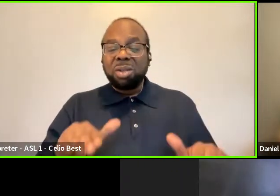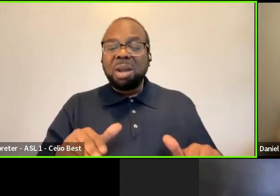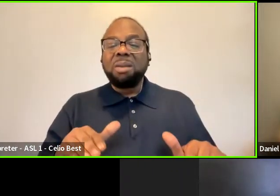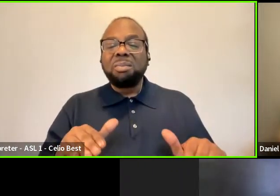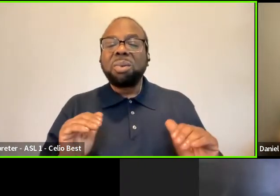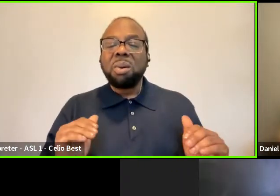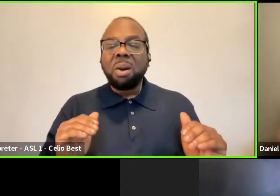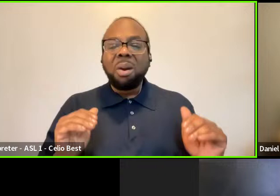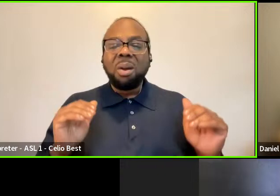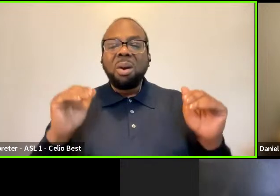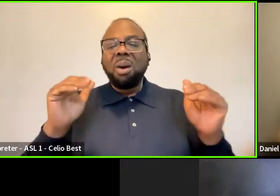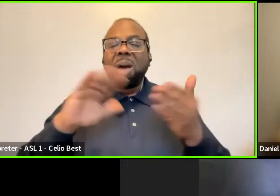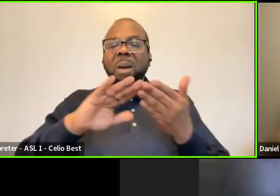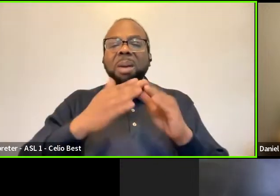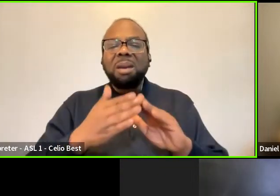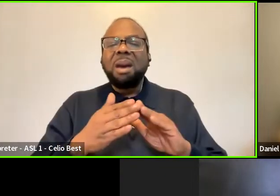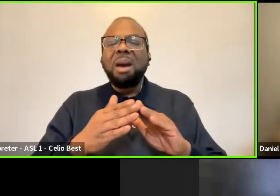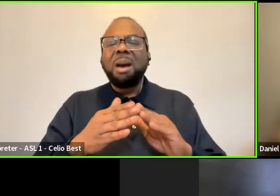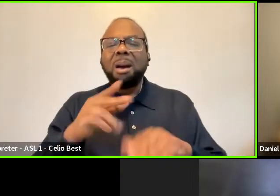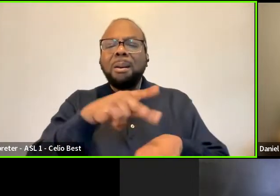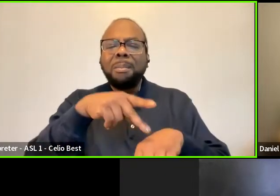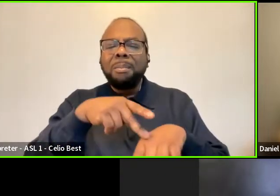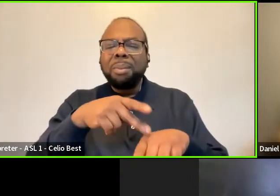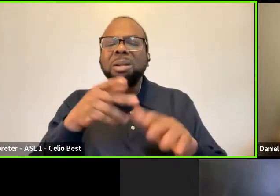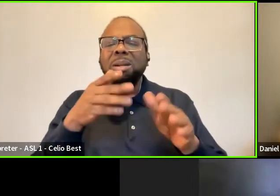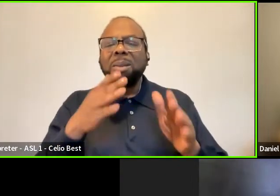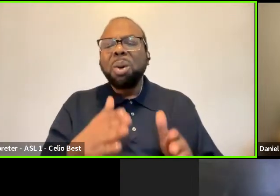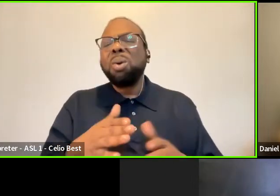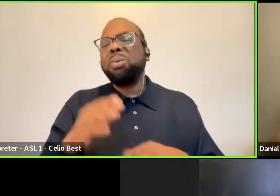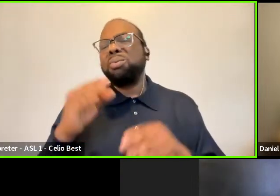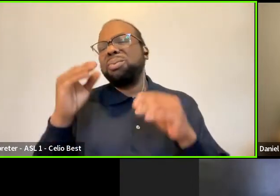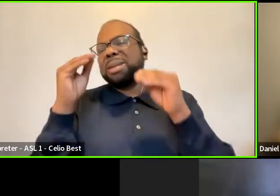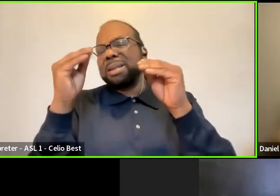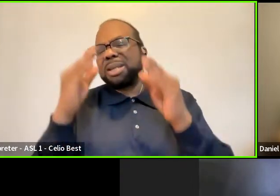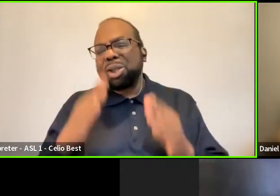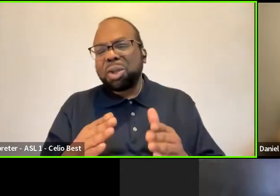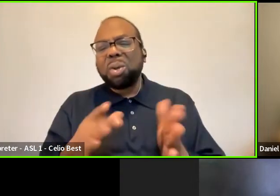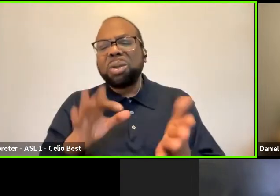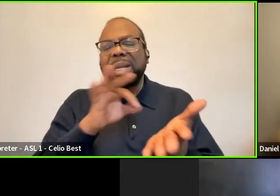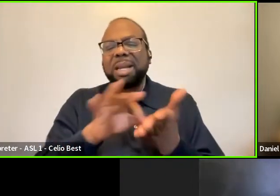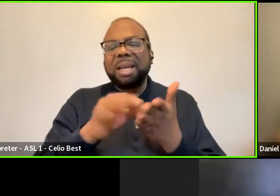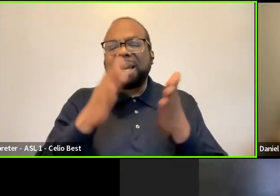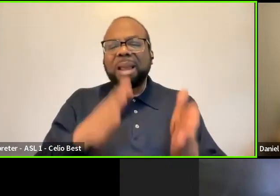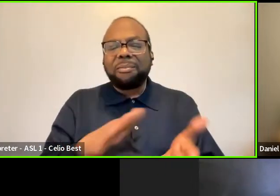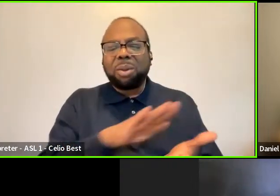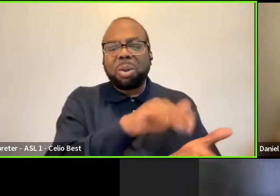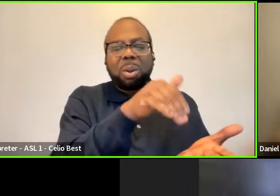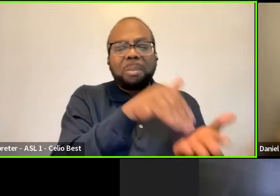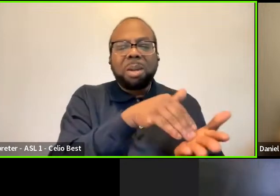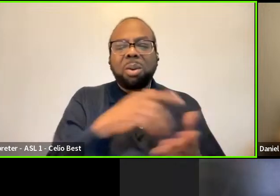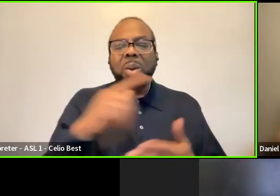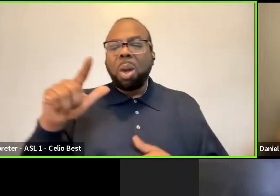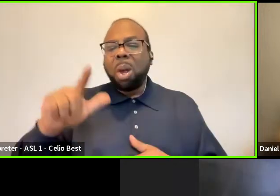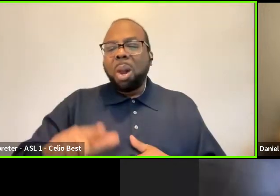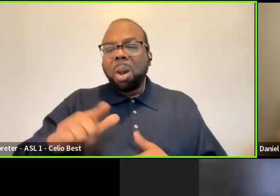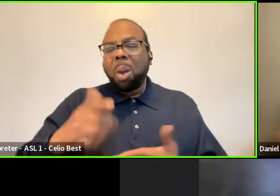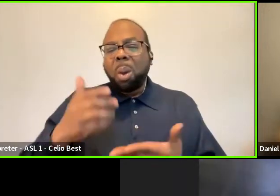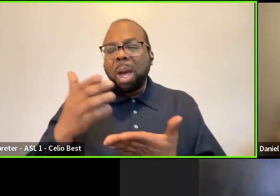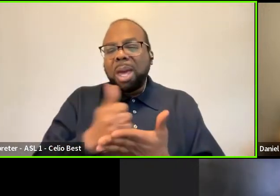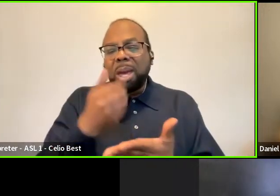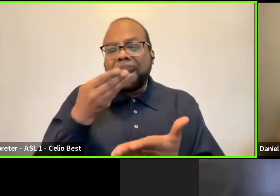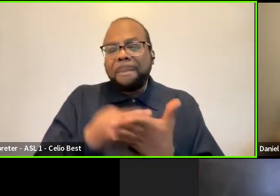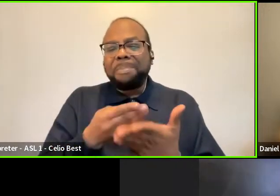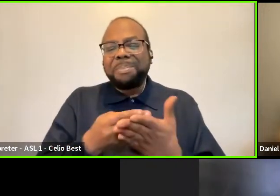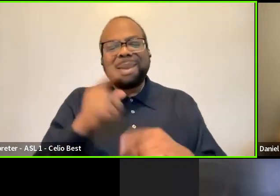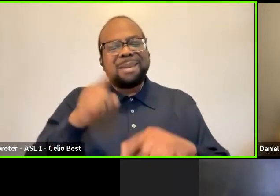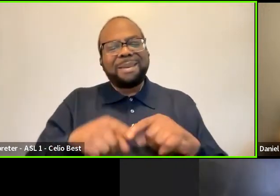principals and teachers and accountants and other middle-income and low-income are not able to live in the